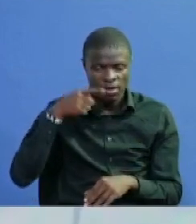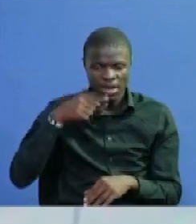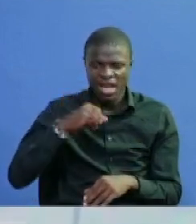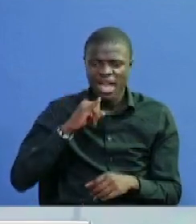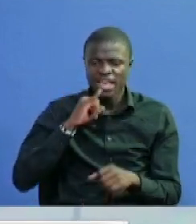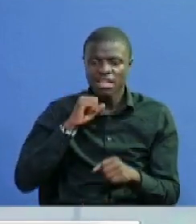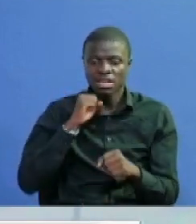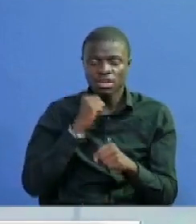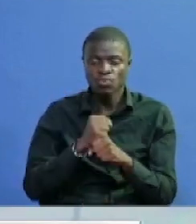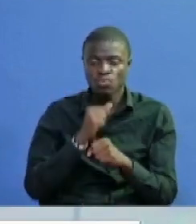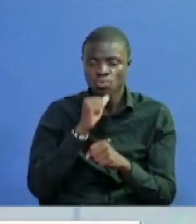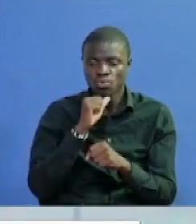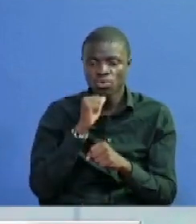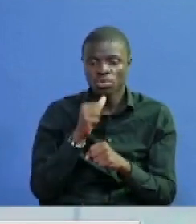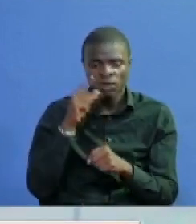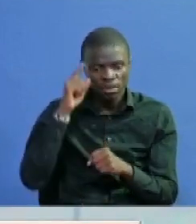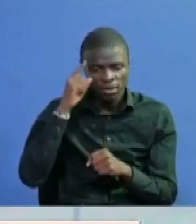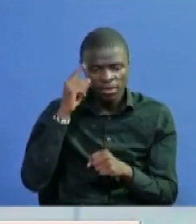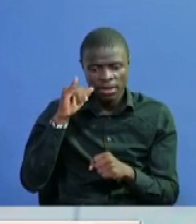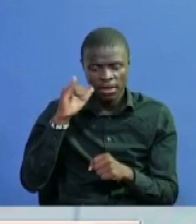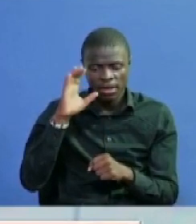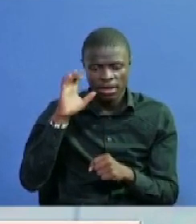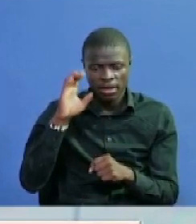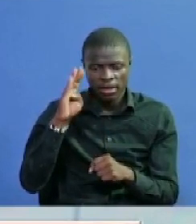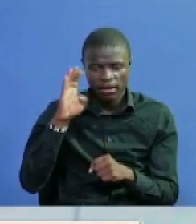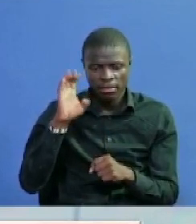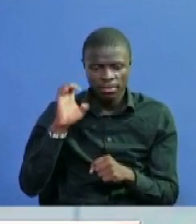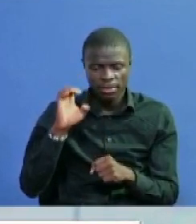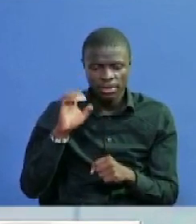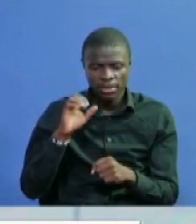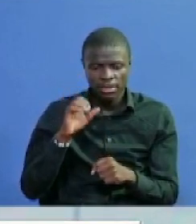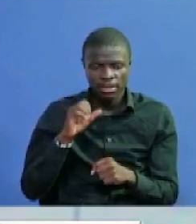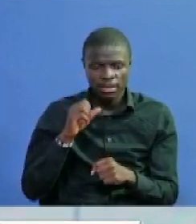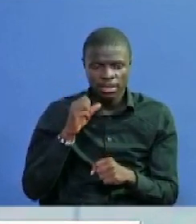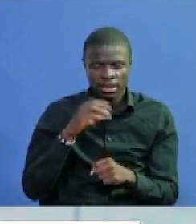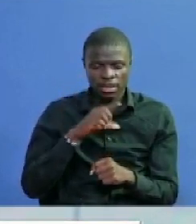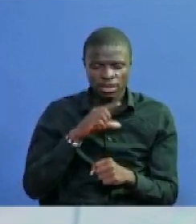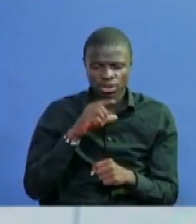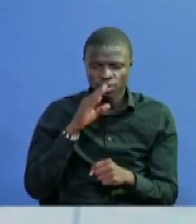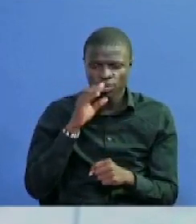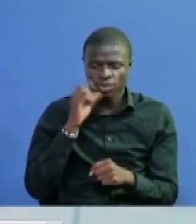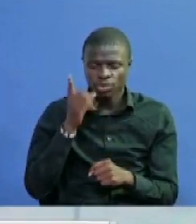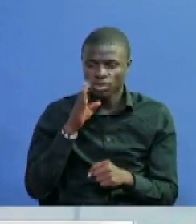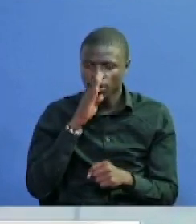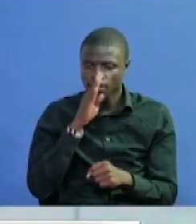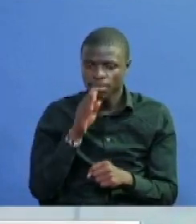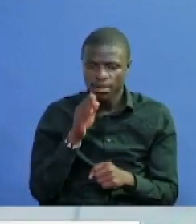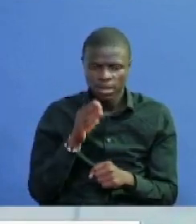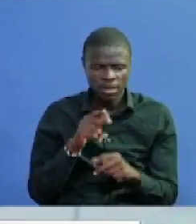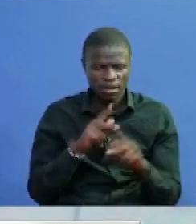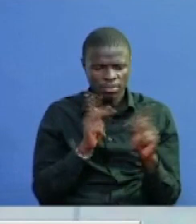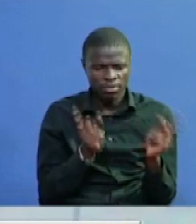IEBC should be established in the manner in which it is provided for